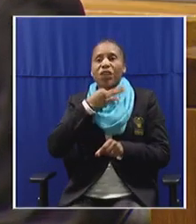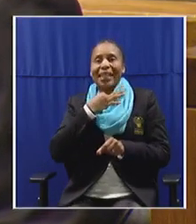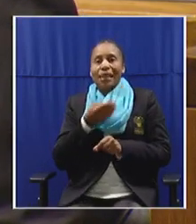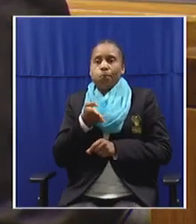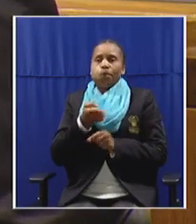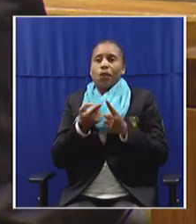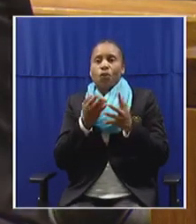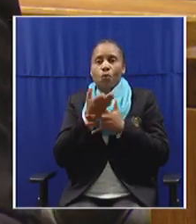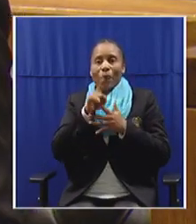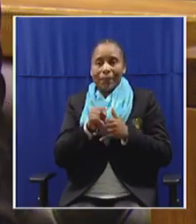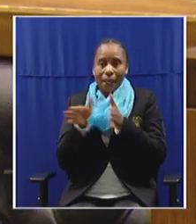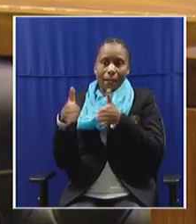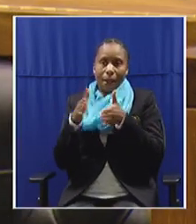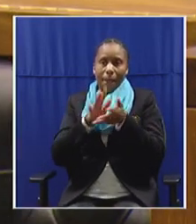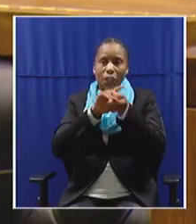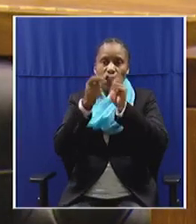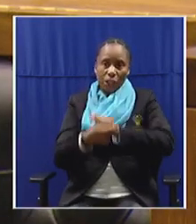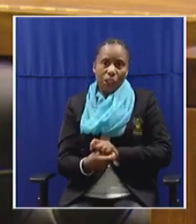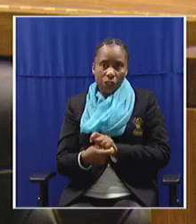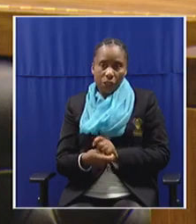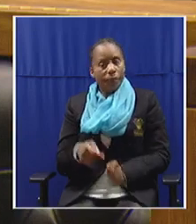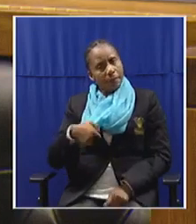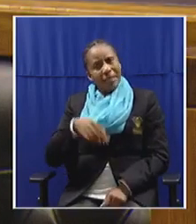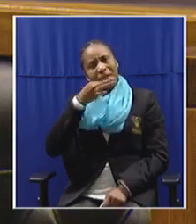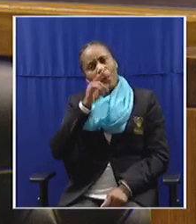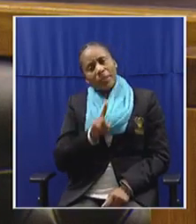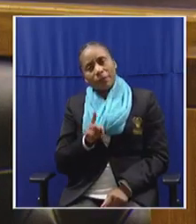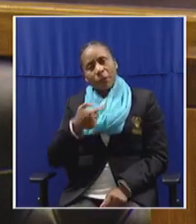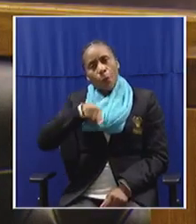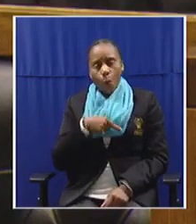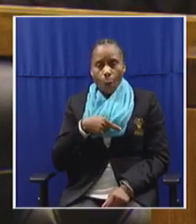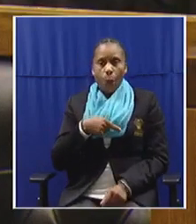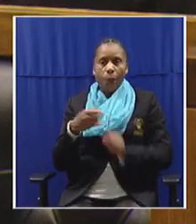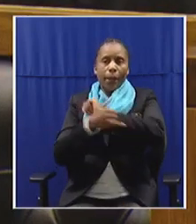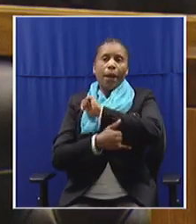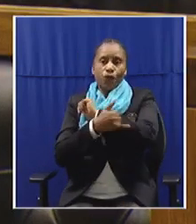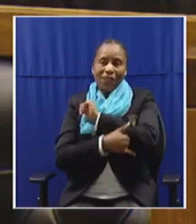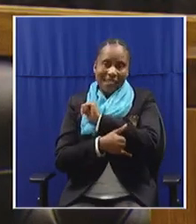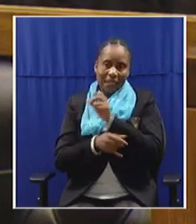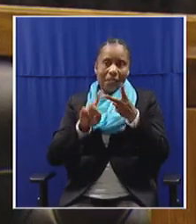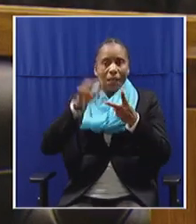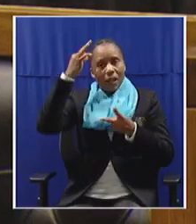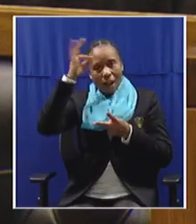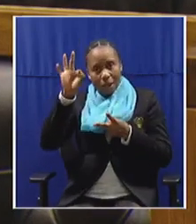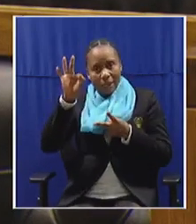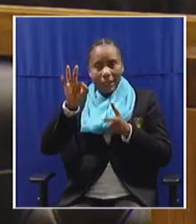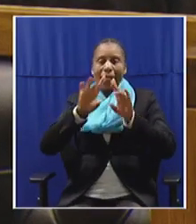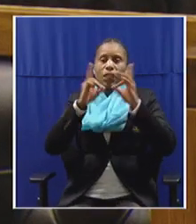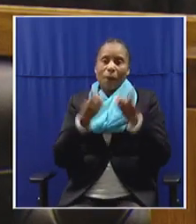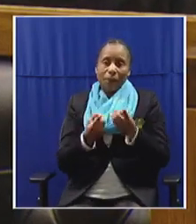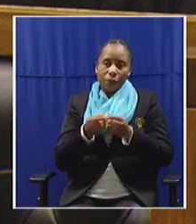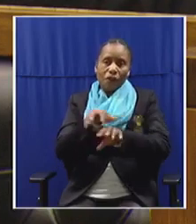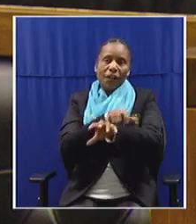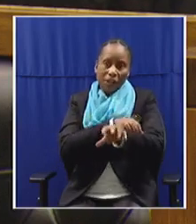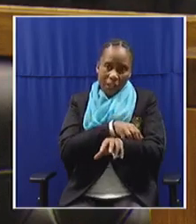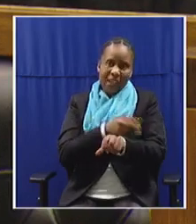change. By right, I'm saying as a country, as government, the Department of Agriculture